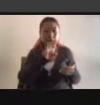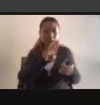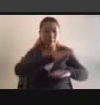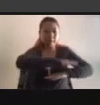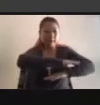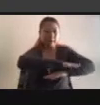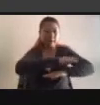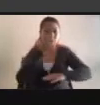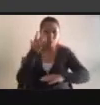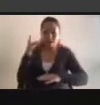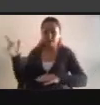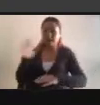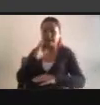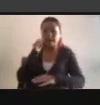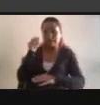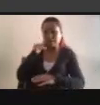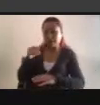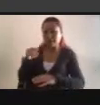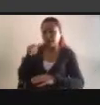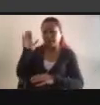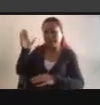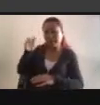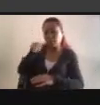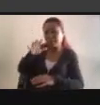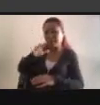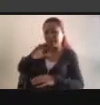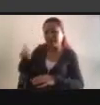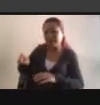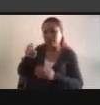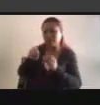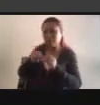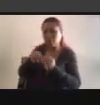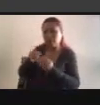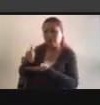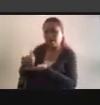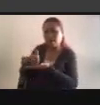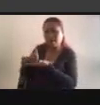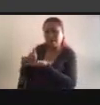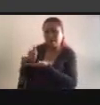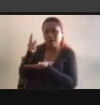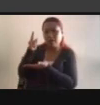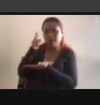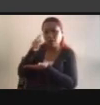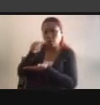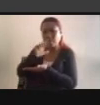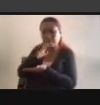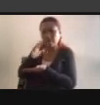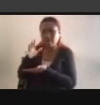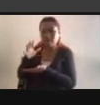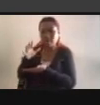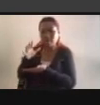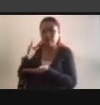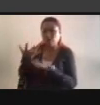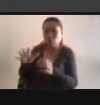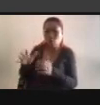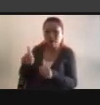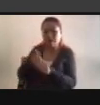in organic chemistry needed more help than the men, and he didn't want to have to walk around the room to come to us every time we had a